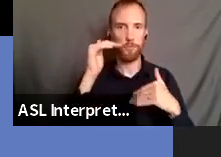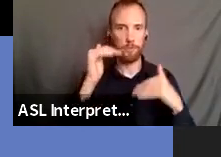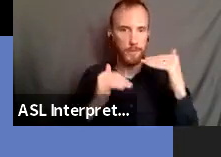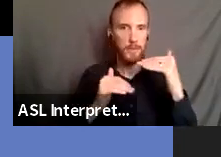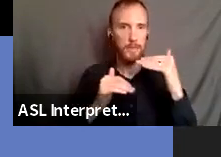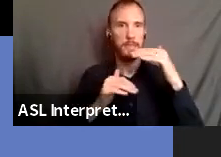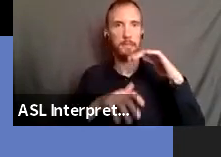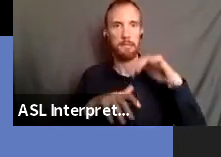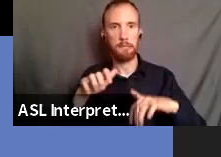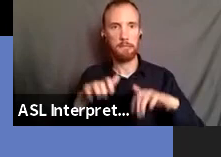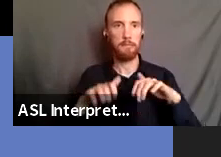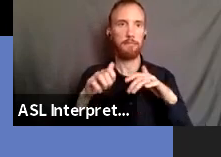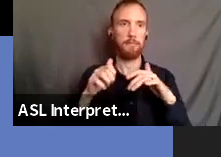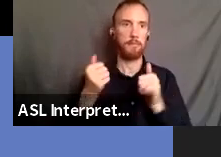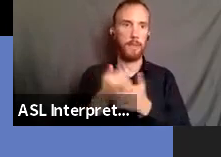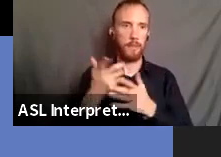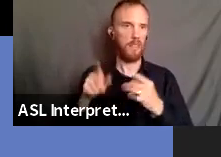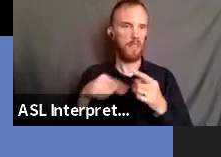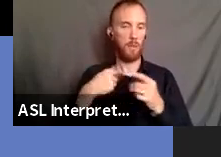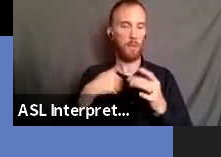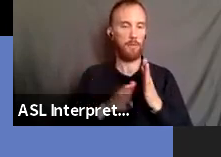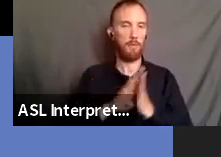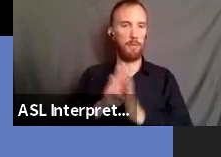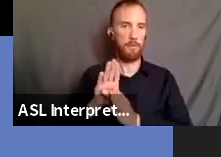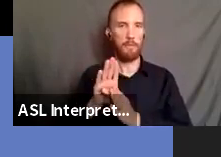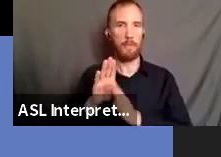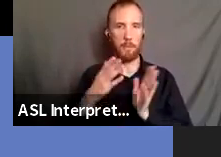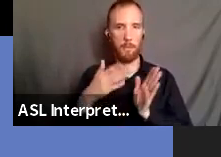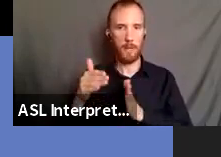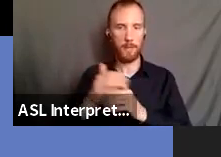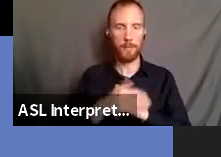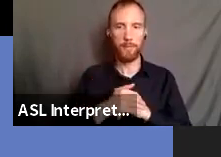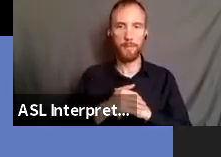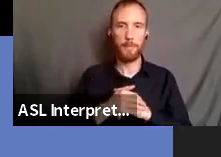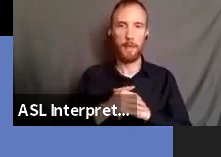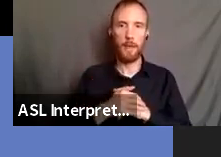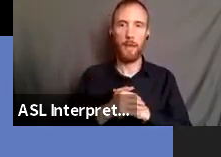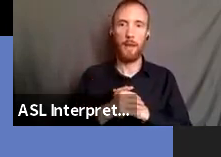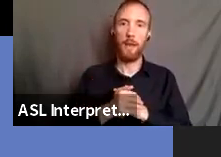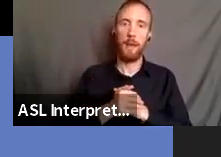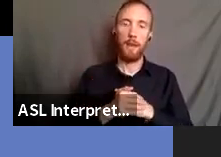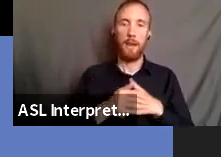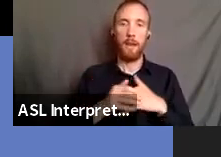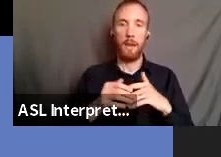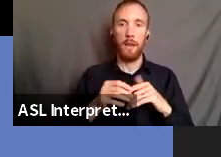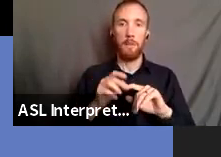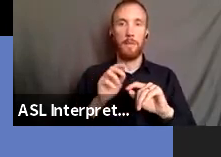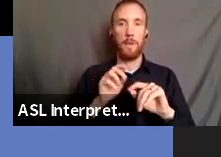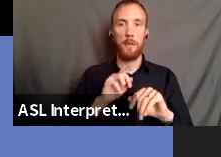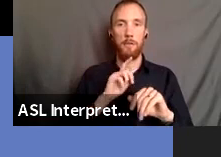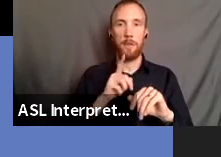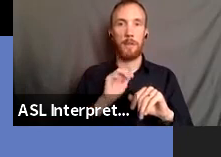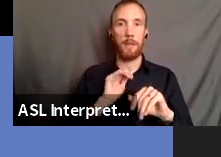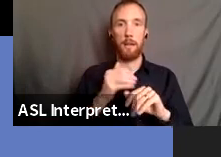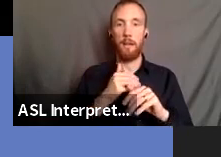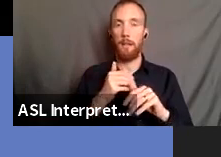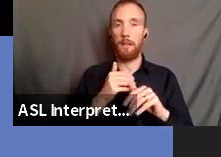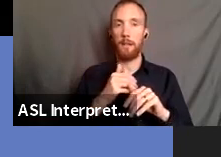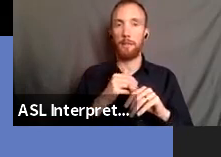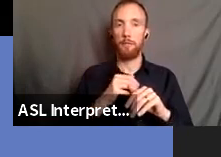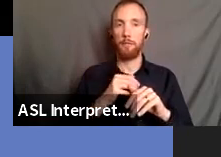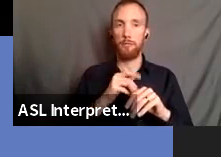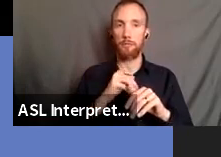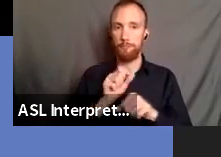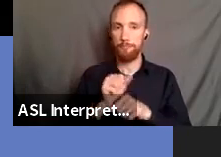plan ultimately however and without loss of focus our ultimate goal is to help our